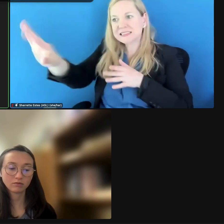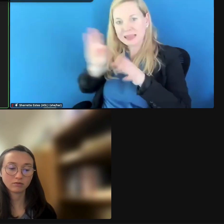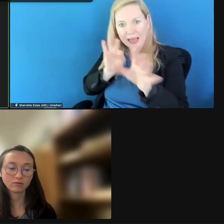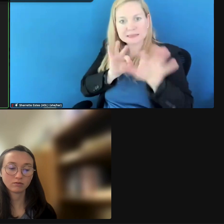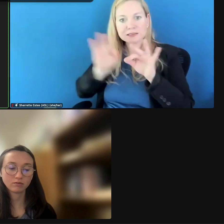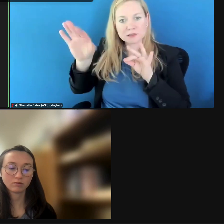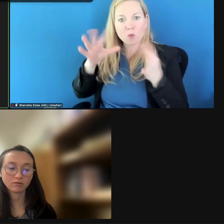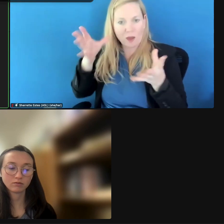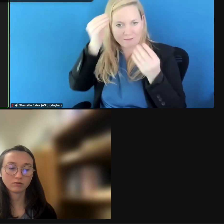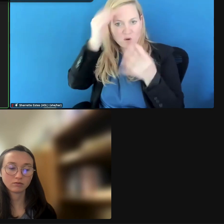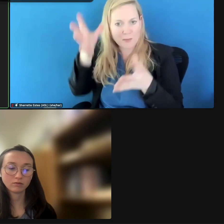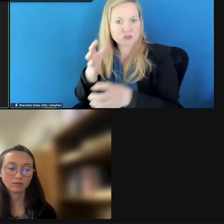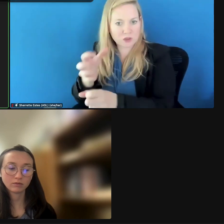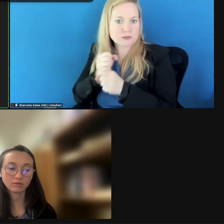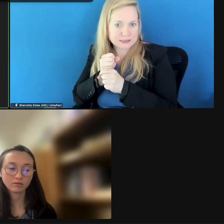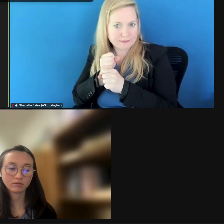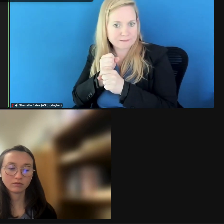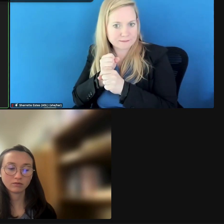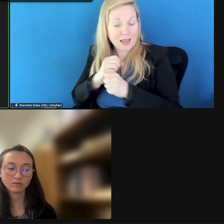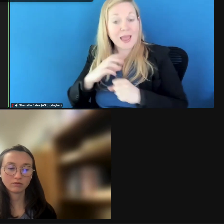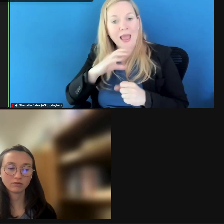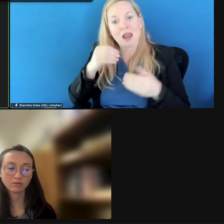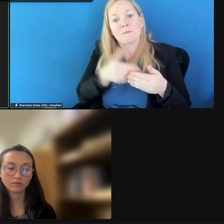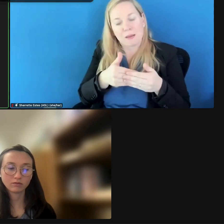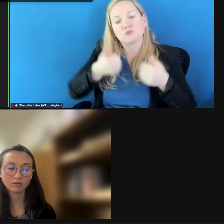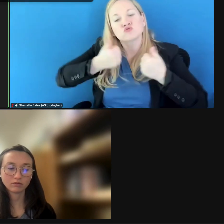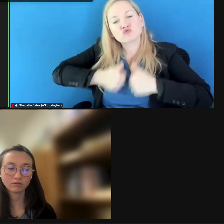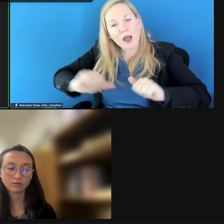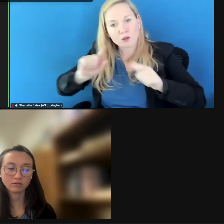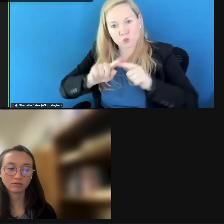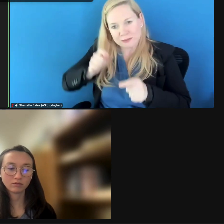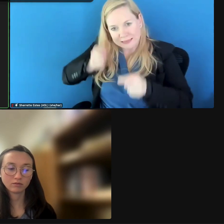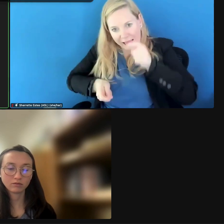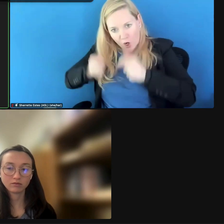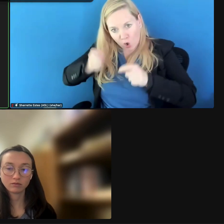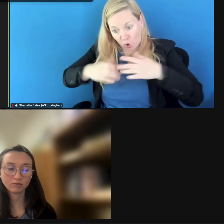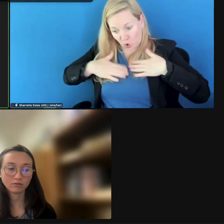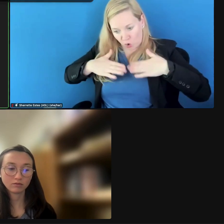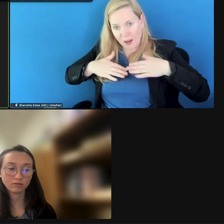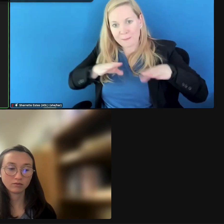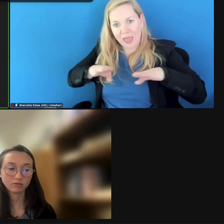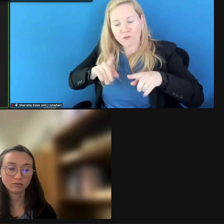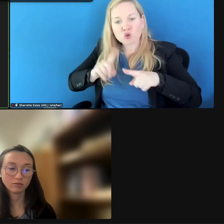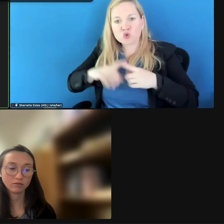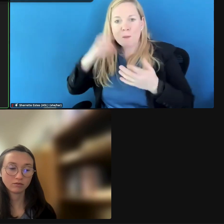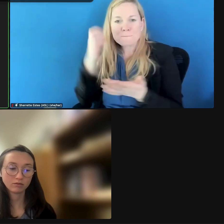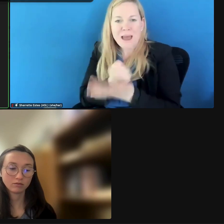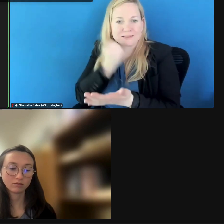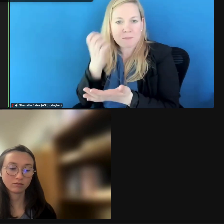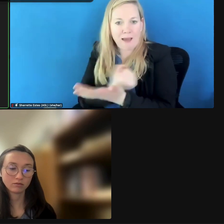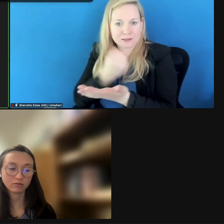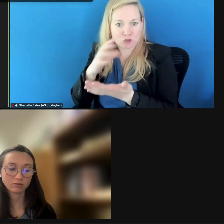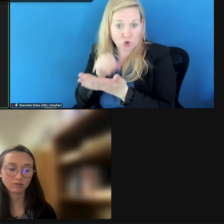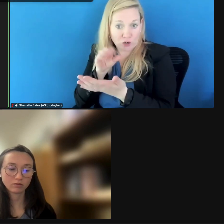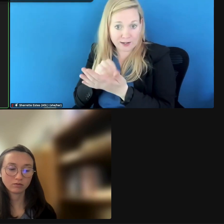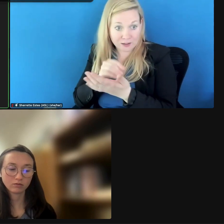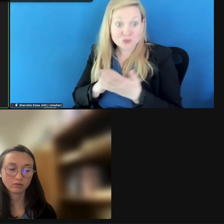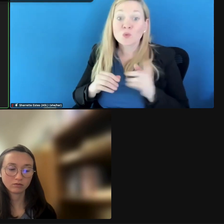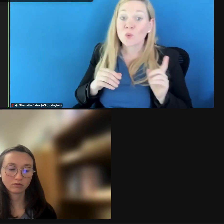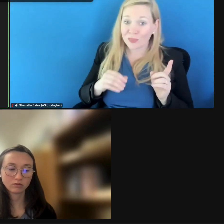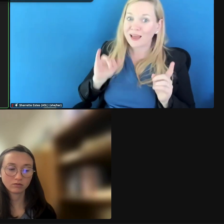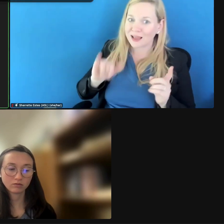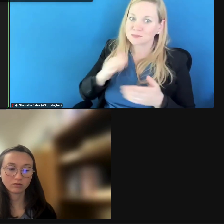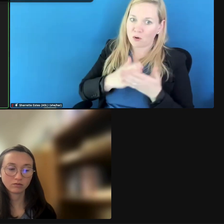get, and they're trying to tailor their behavior to maximize learning. So this isn't my work, but there is work from